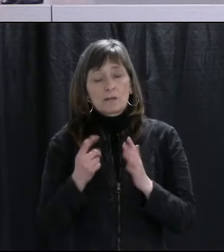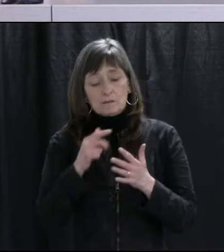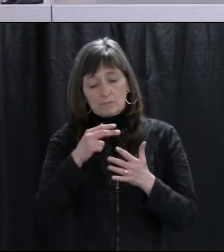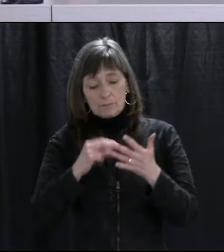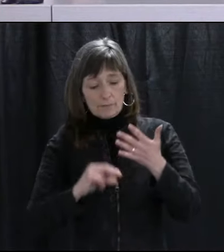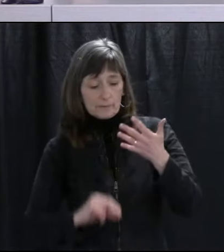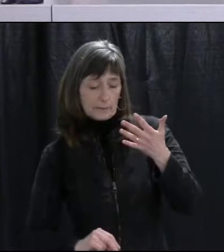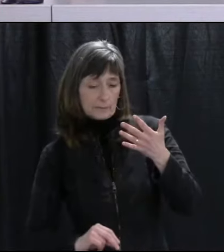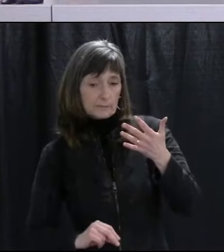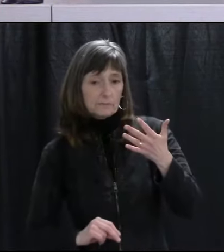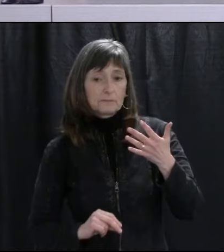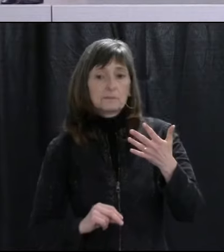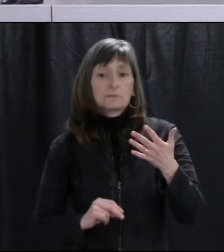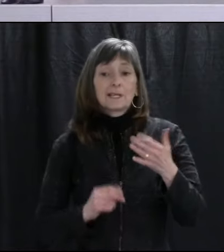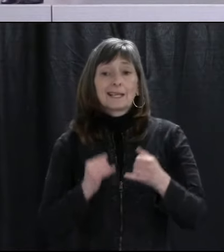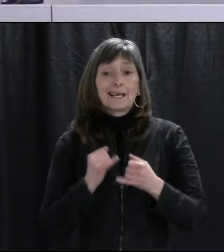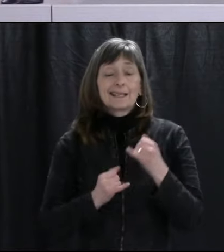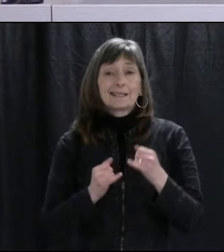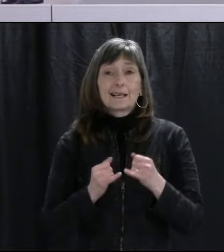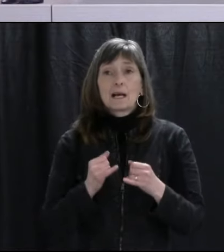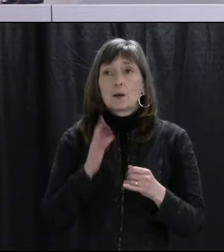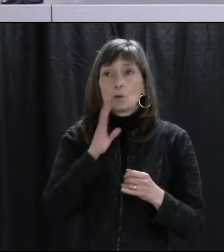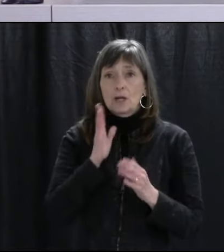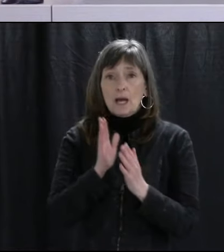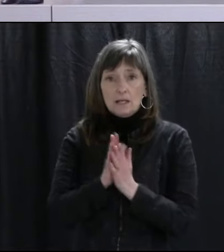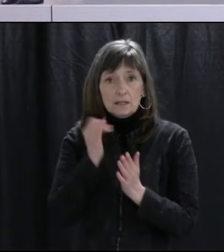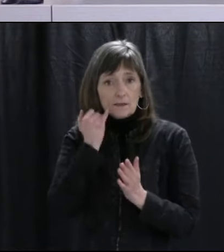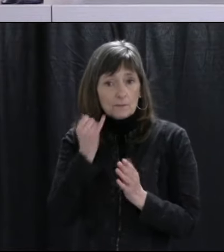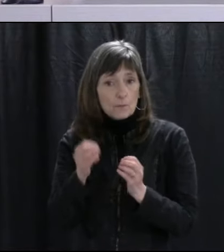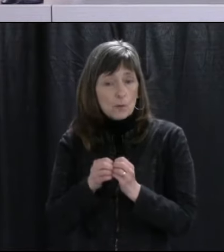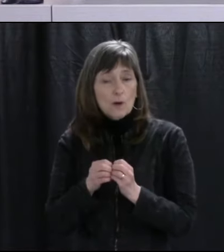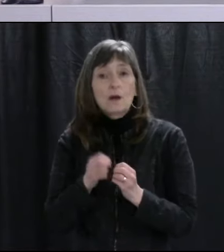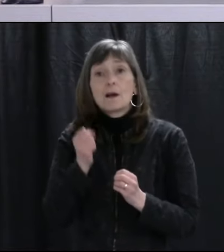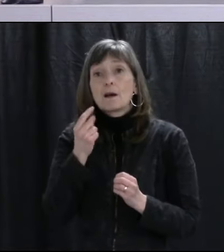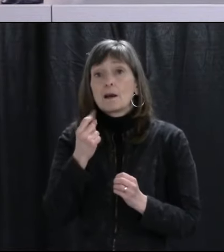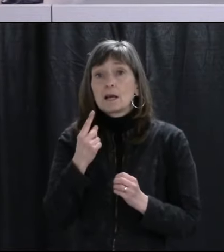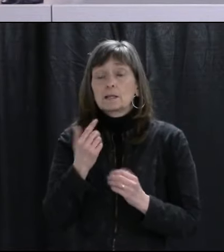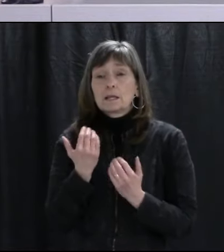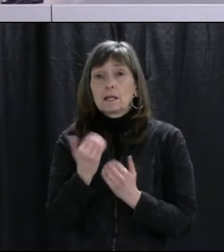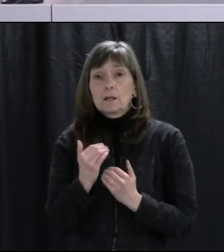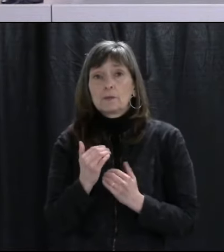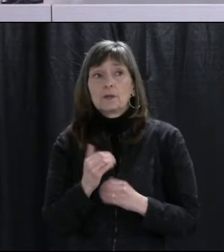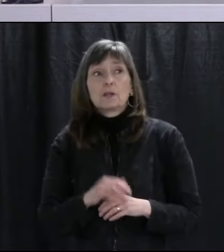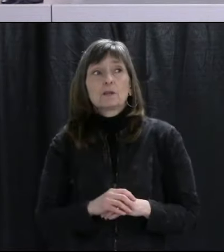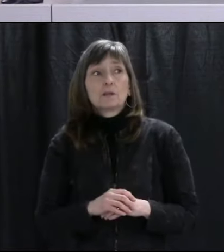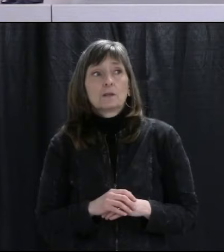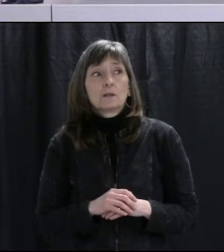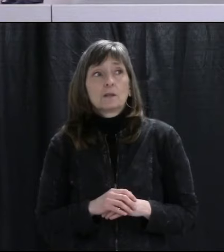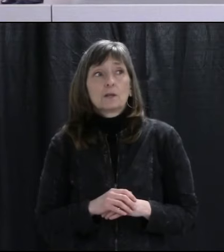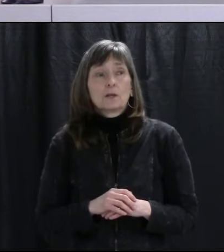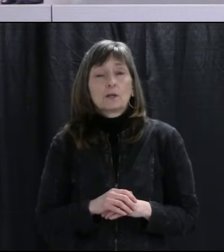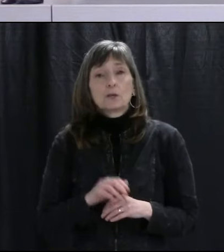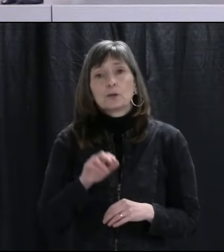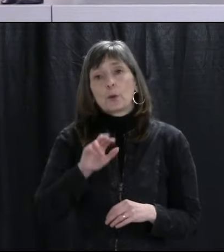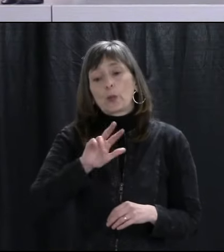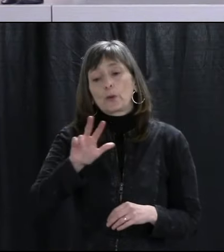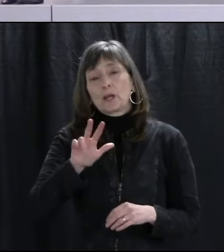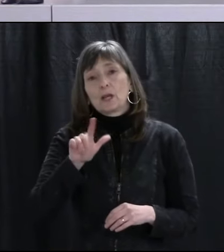This call will end at 3:29 p.m., and reporters can email me their further questions. Thank you. Operator, you may proceed.